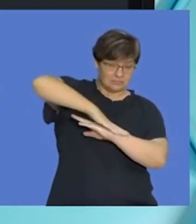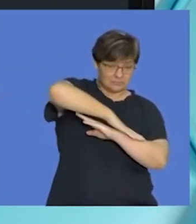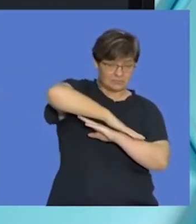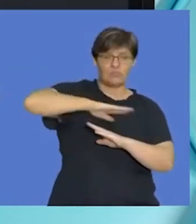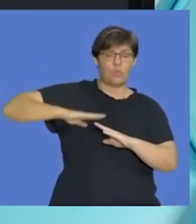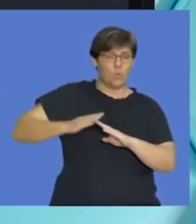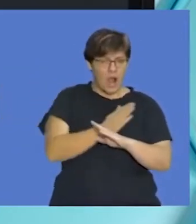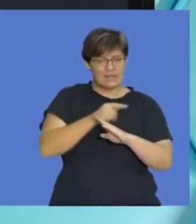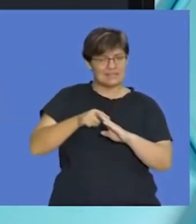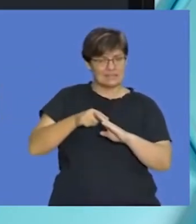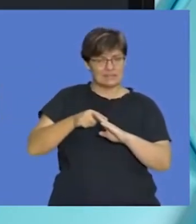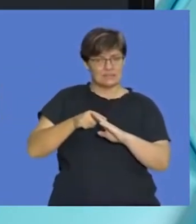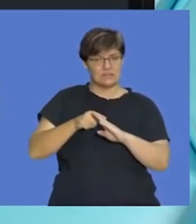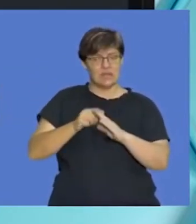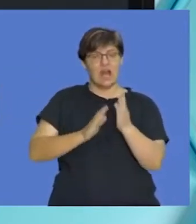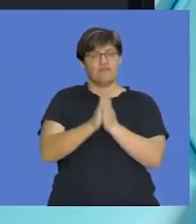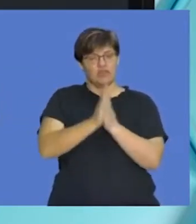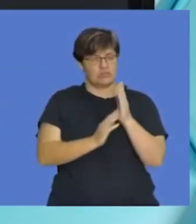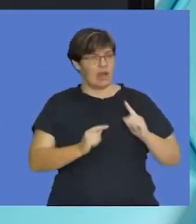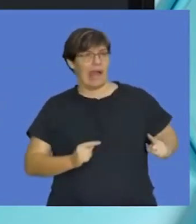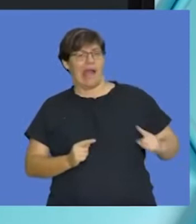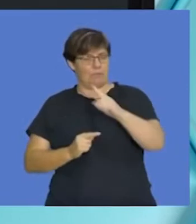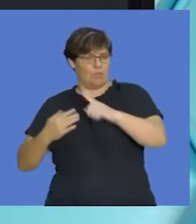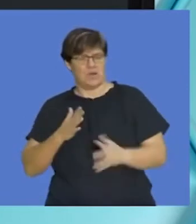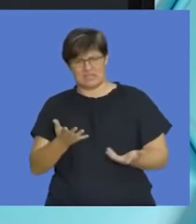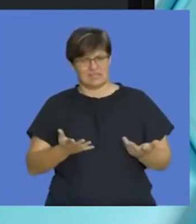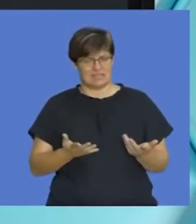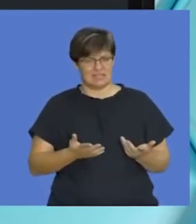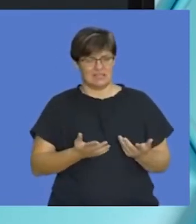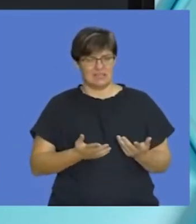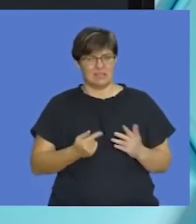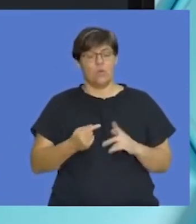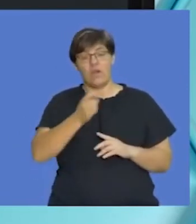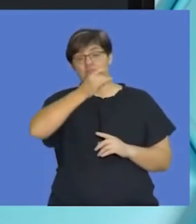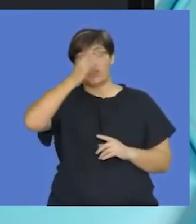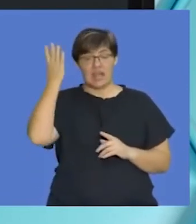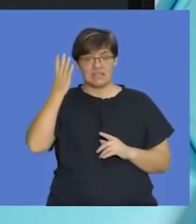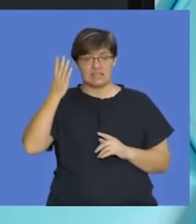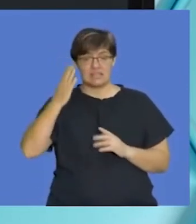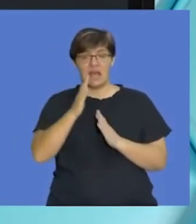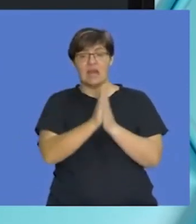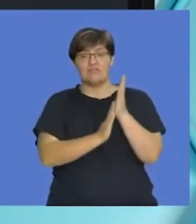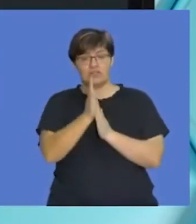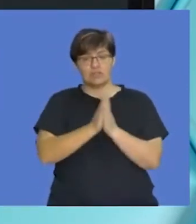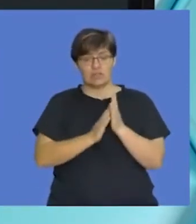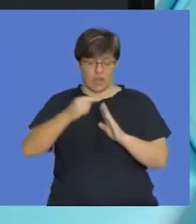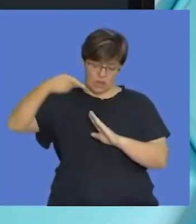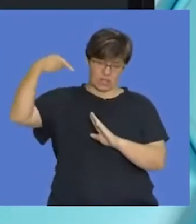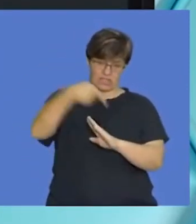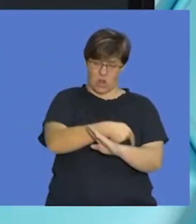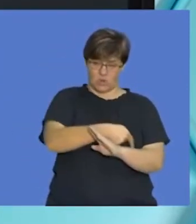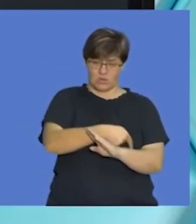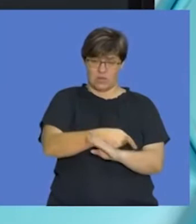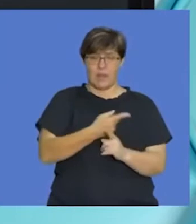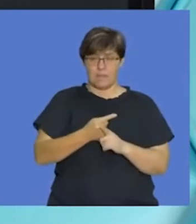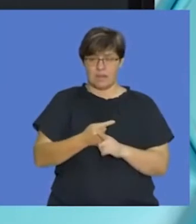we want the friction to always go up the slope somehow, we tend to forget that the friction can also